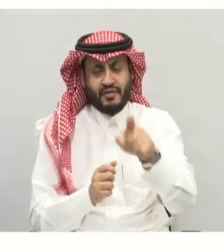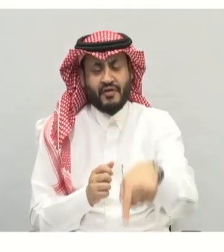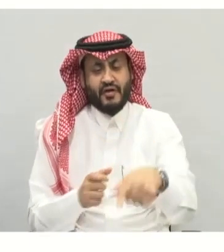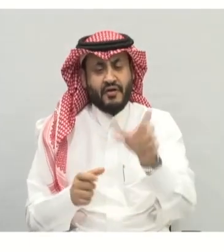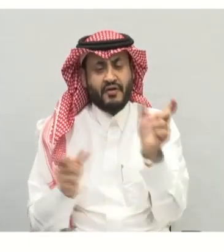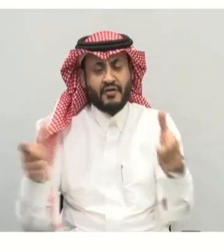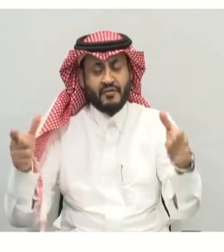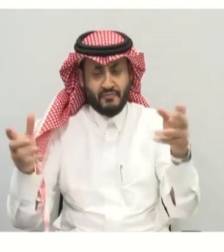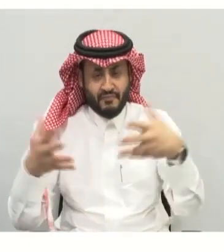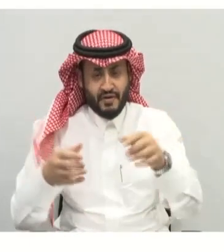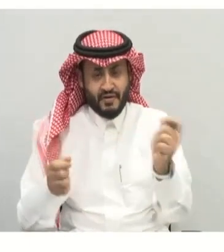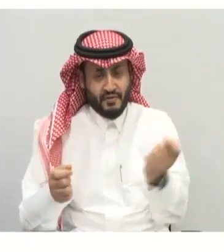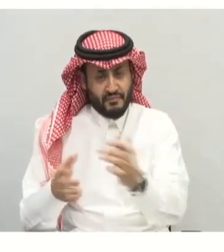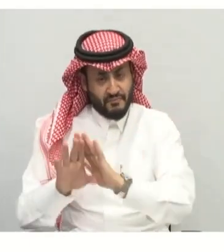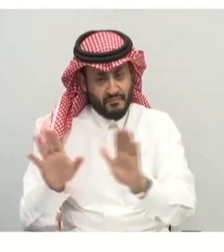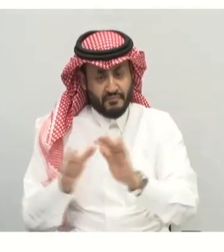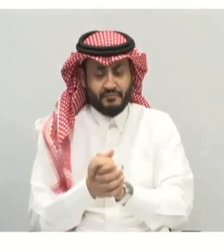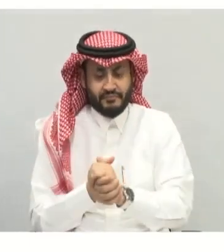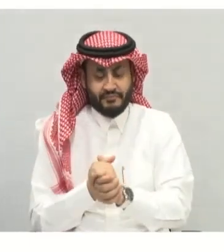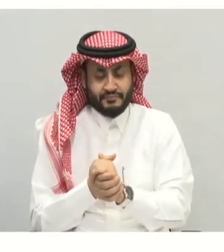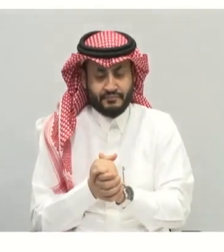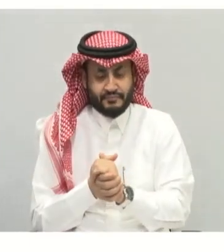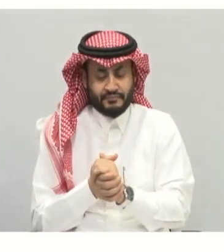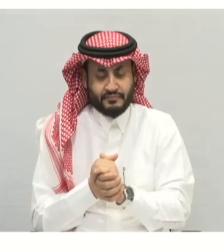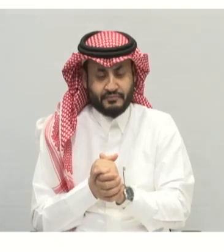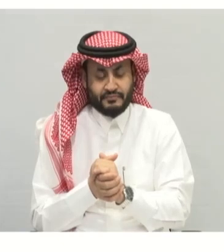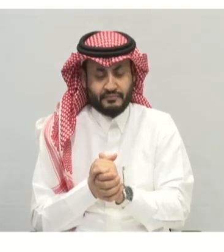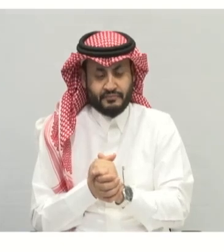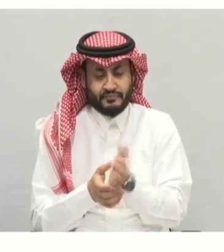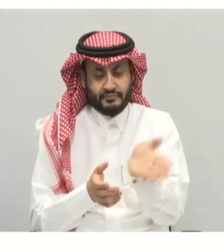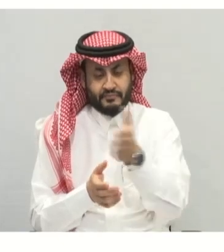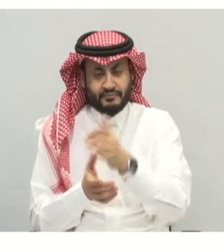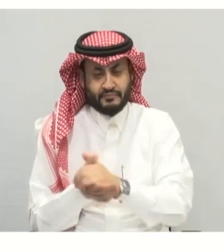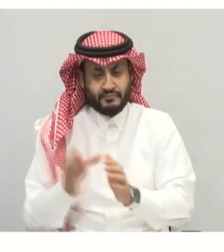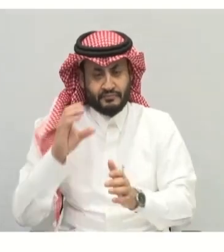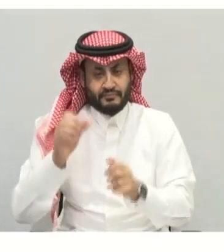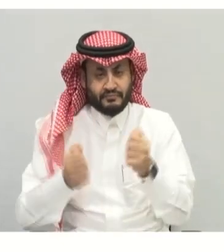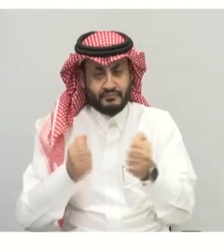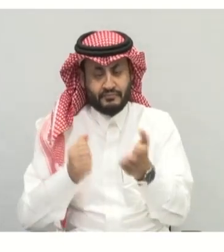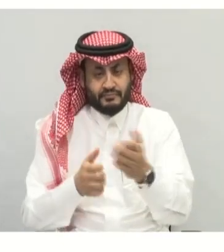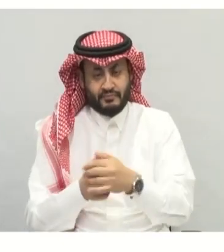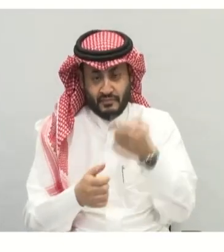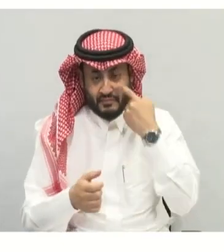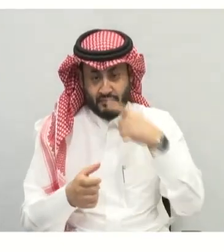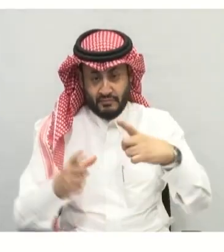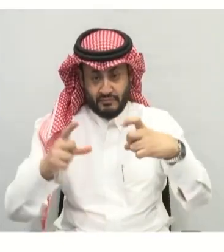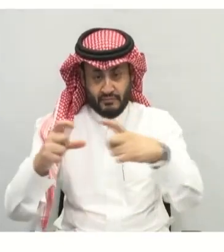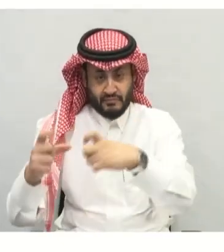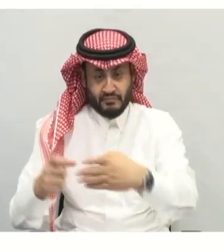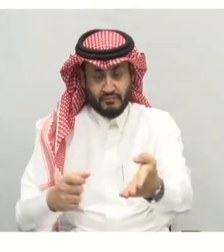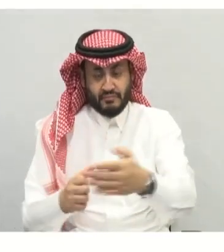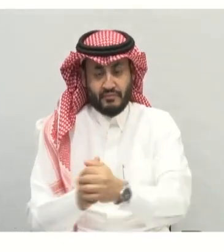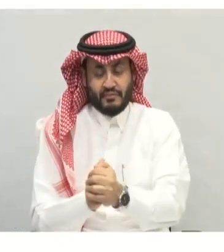sentences completed to make an advice after this to look at the photos we had another